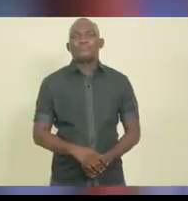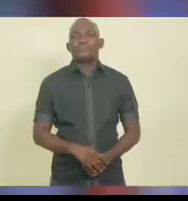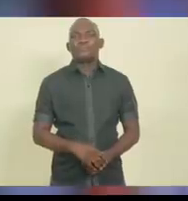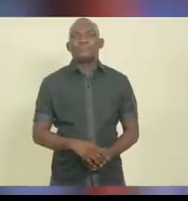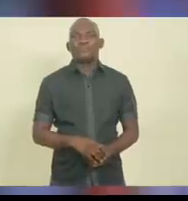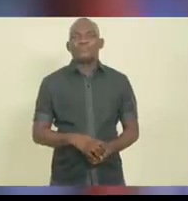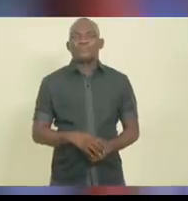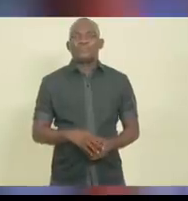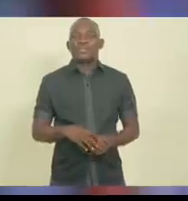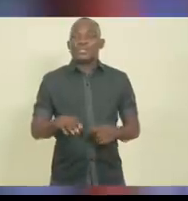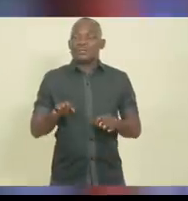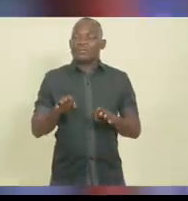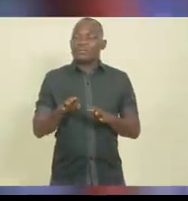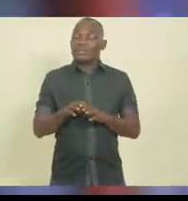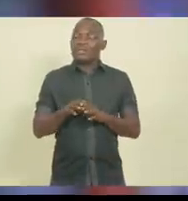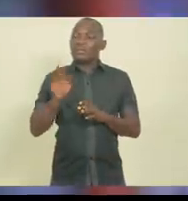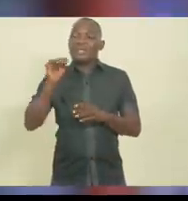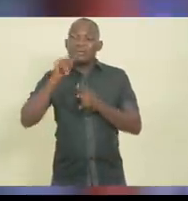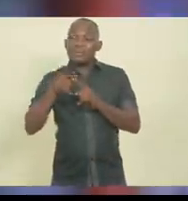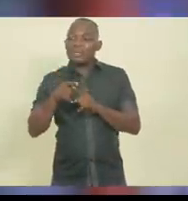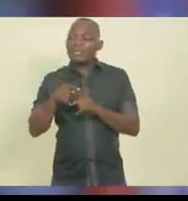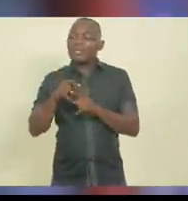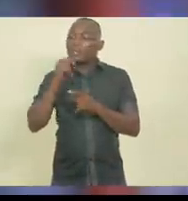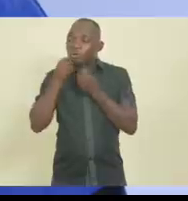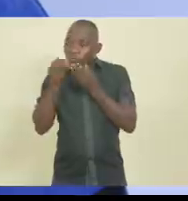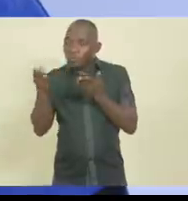and even for not telling your girlfriend.